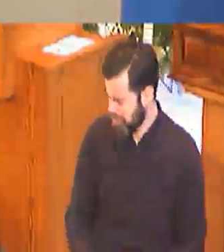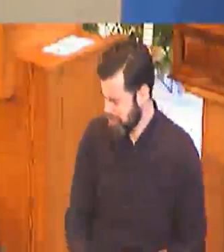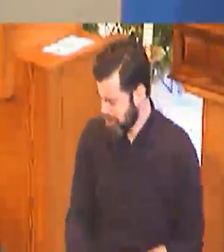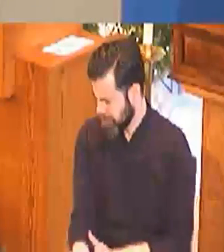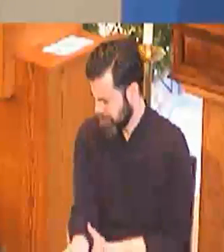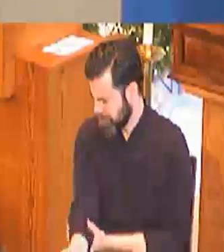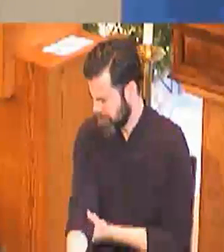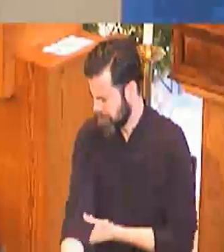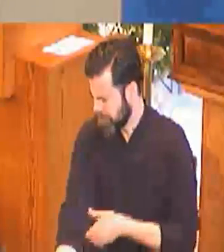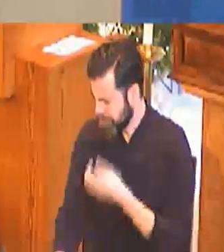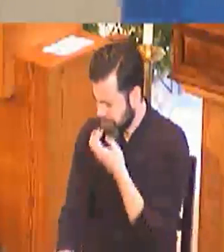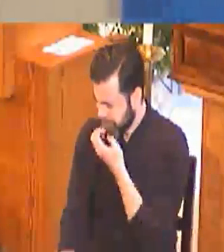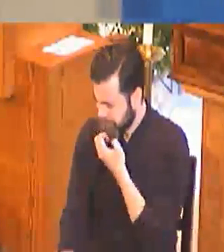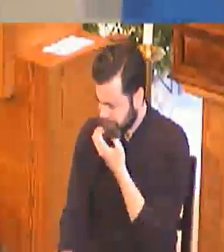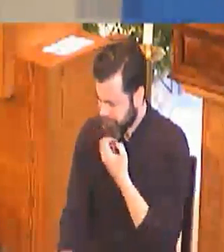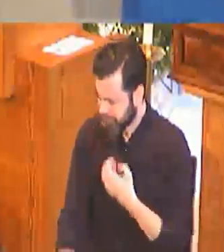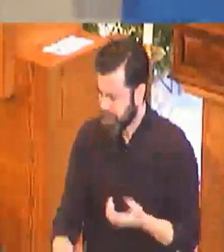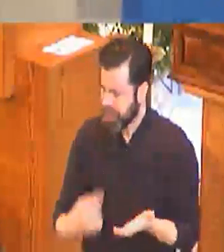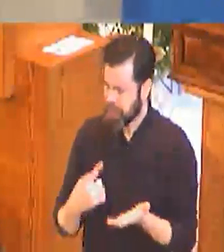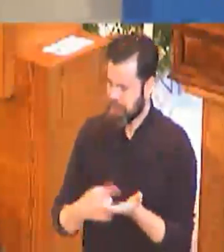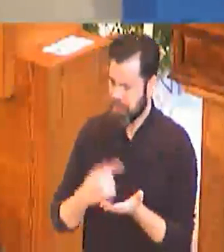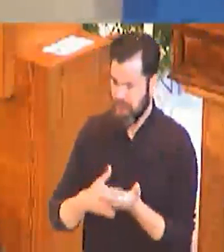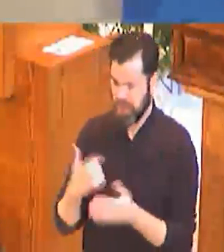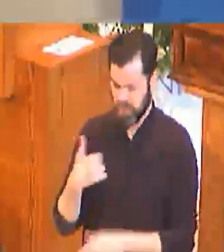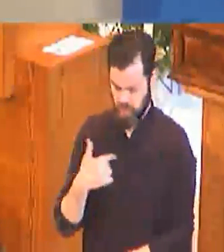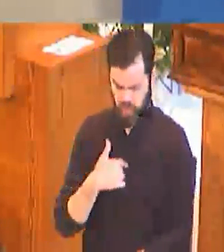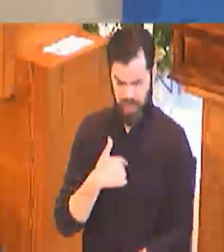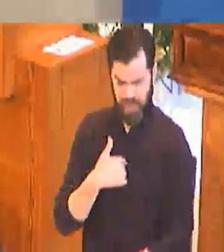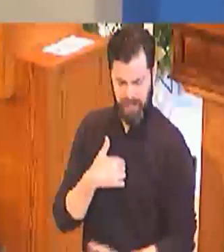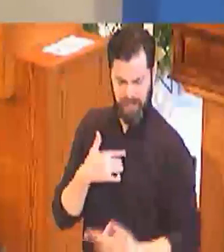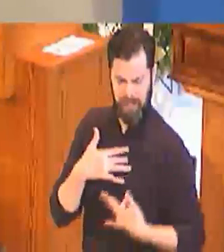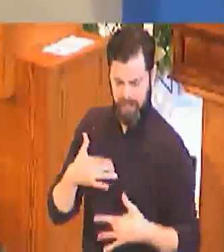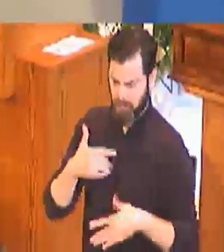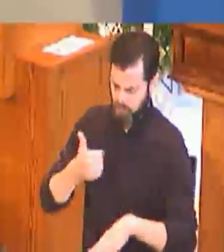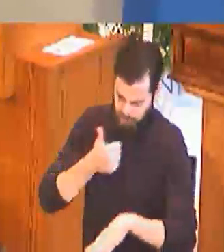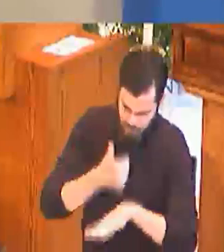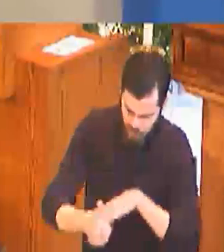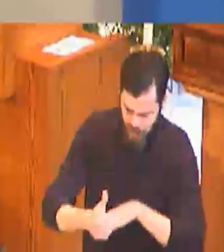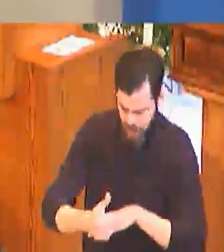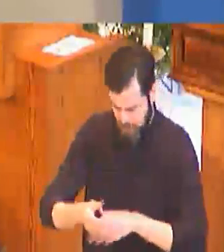So often we turn to blame and judgment. In